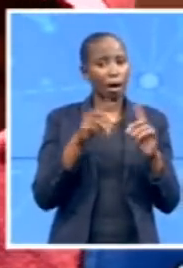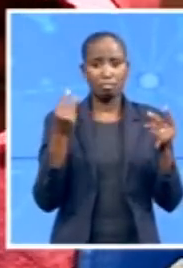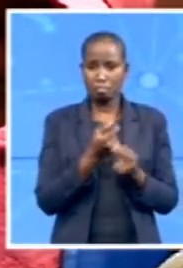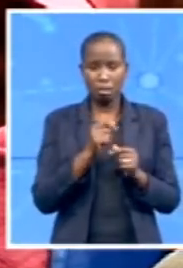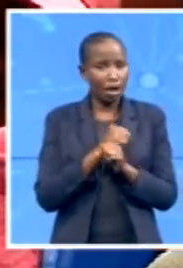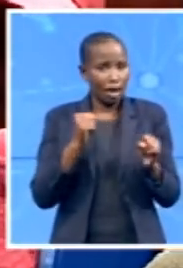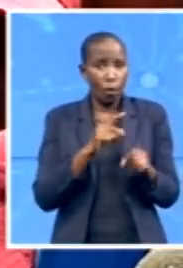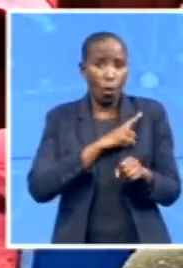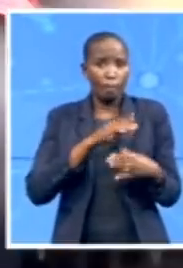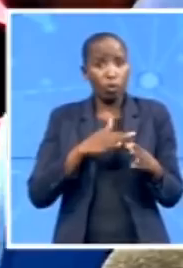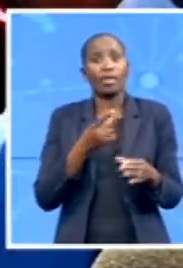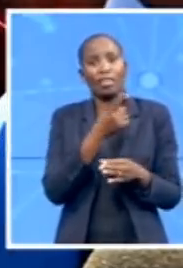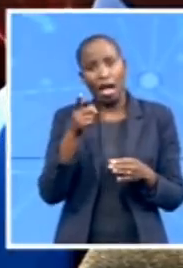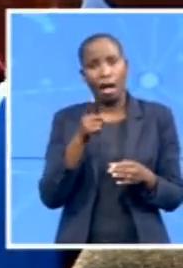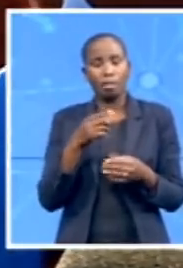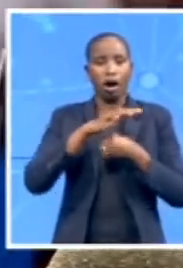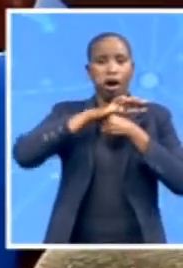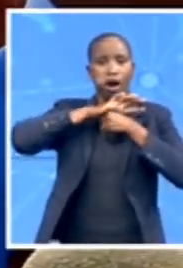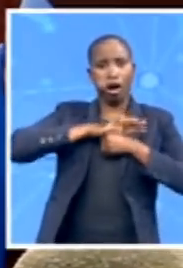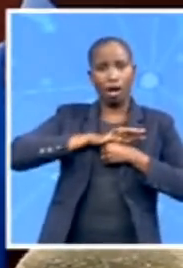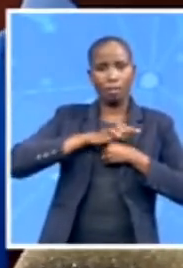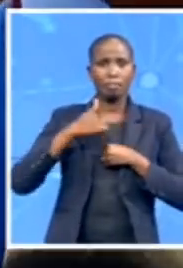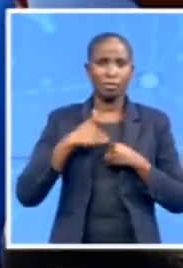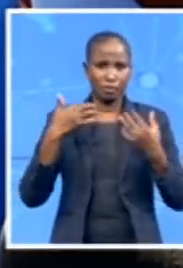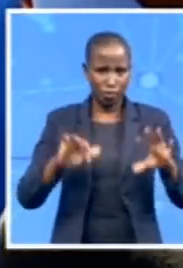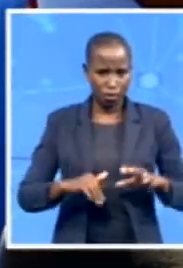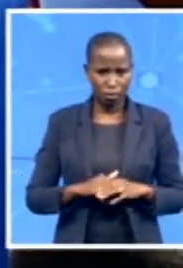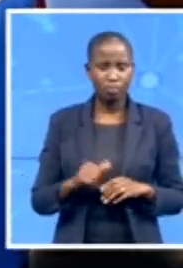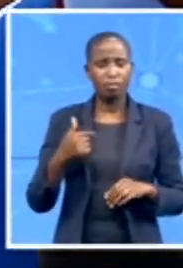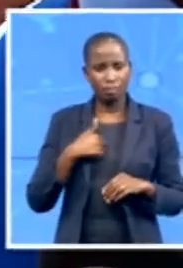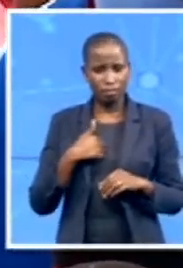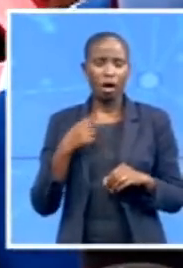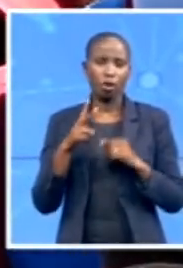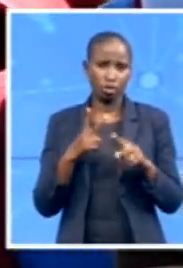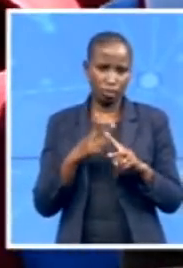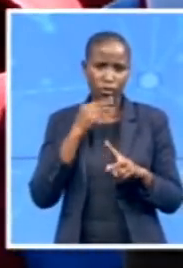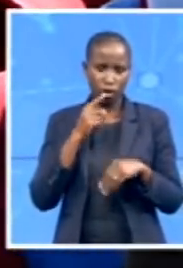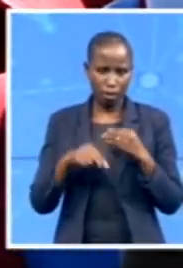like to speak on behalf of a few of the personnel.